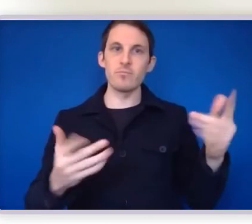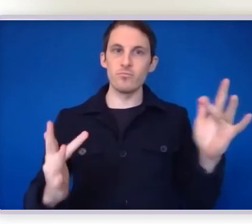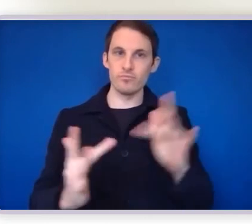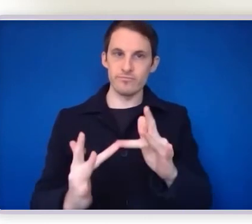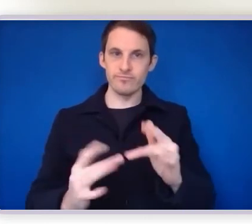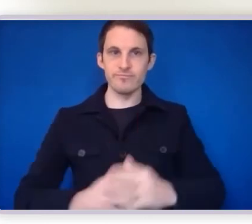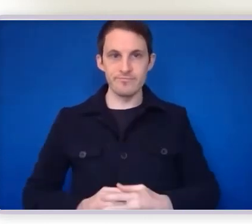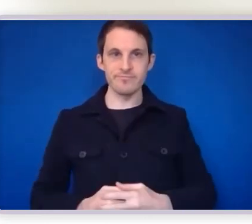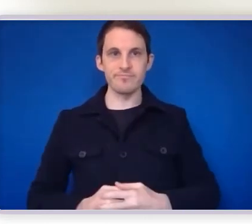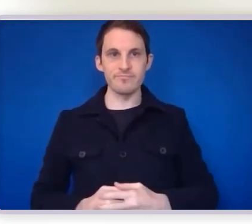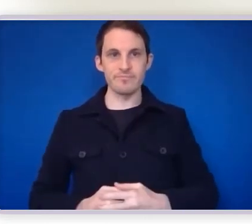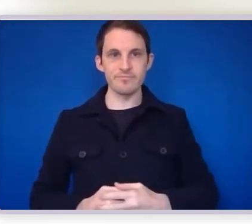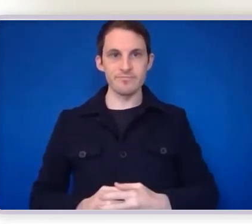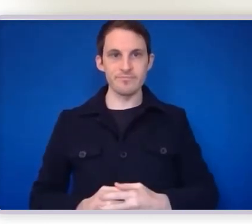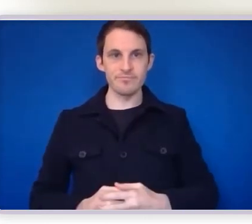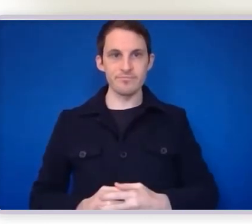So